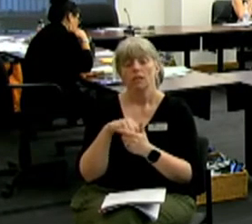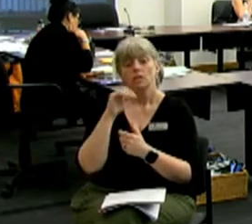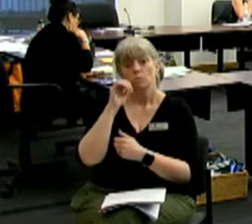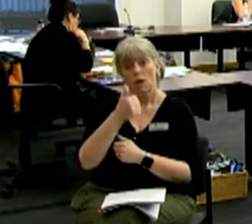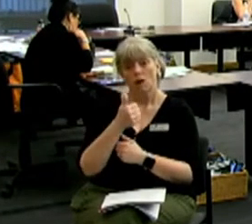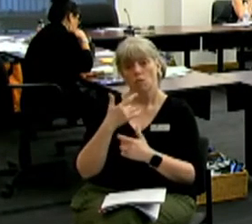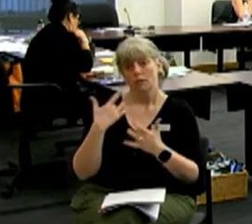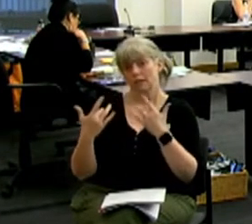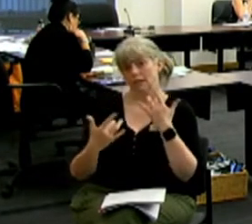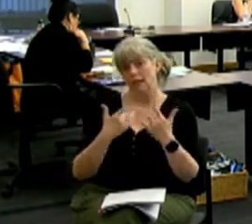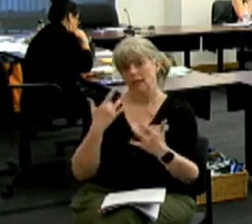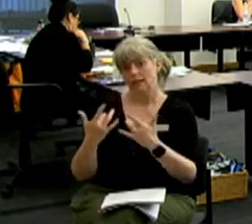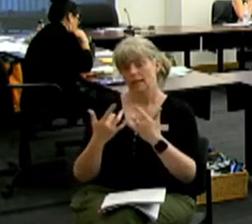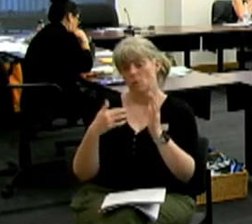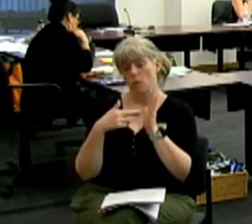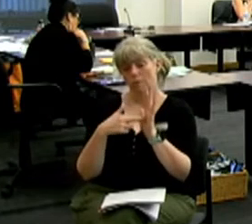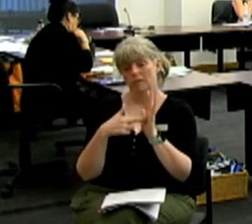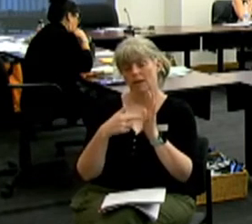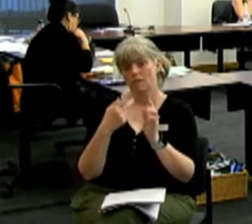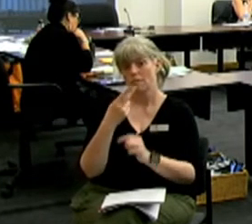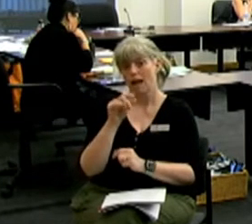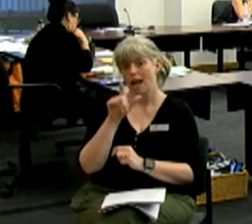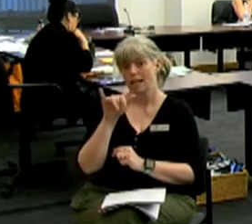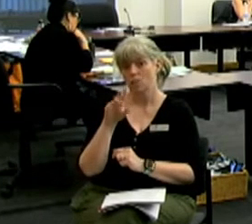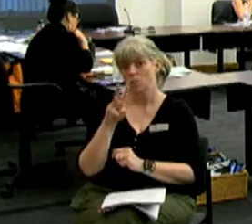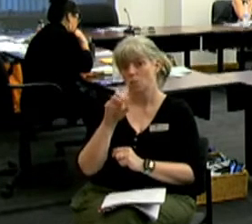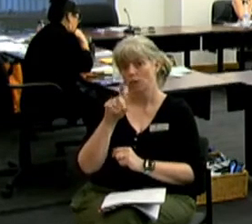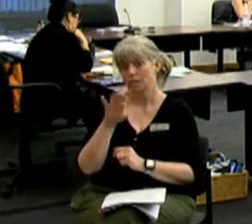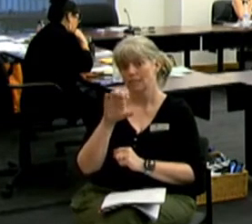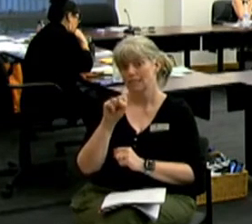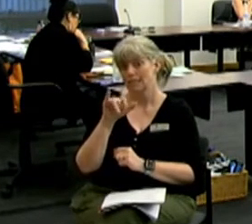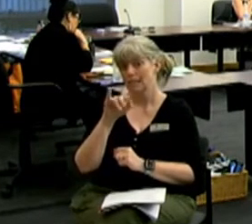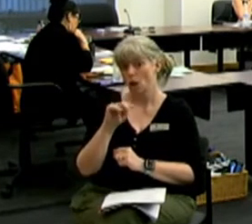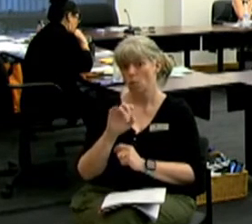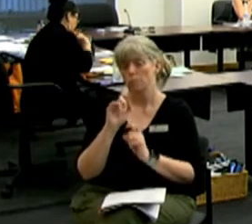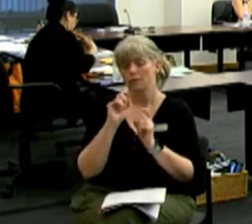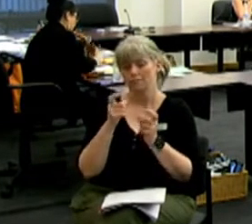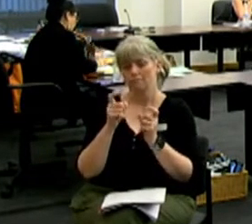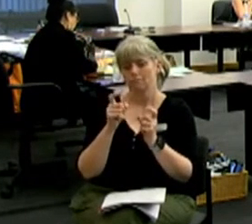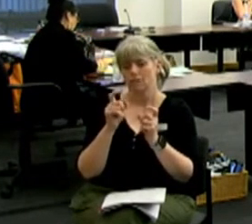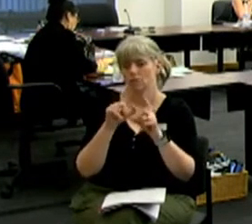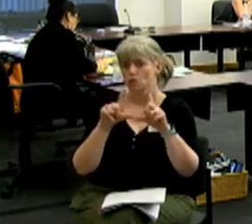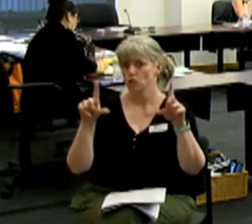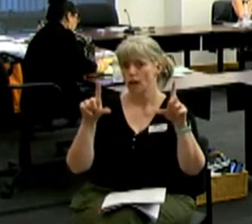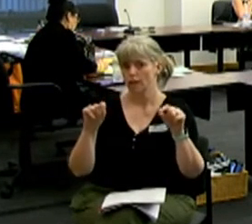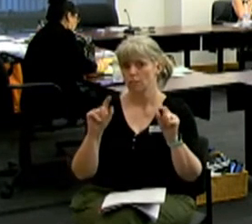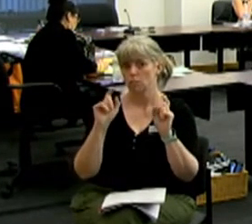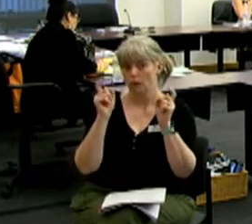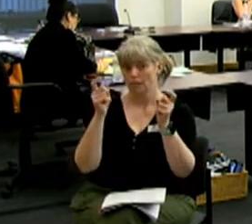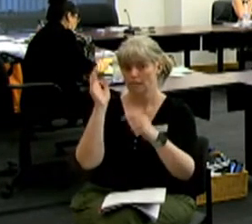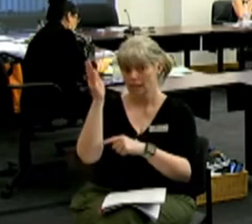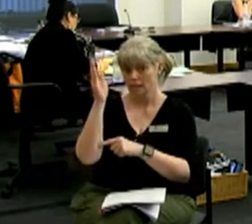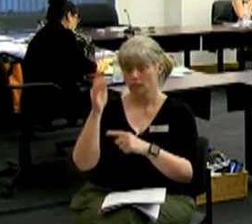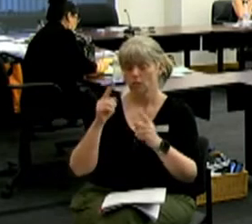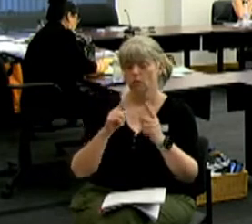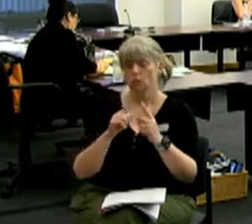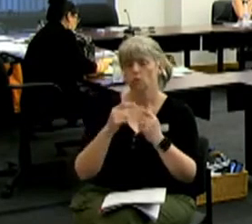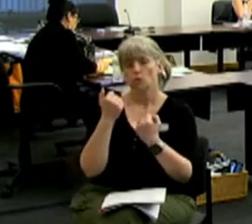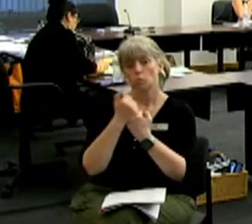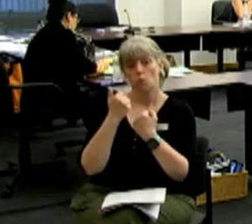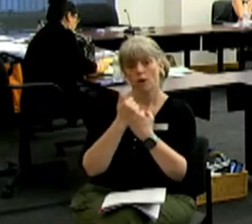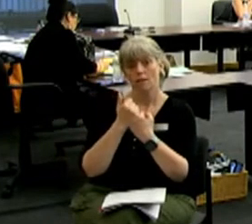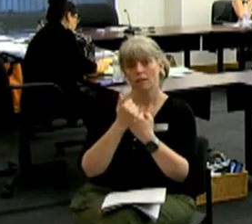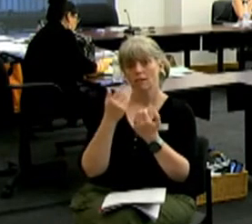Tomorrow, we're excited that representatives from Hollywood Casino will be here making a significant check presentation to support